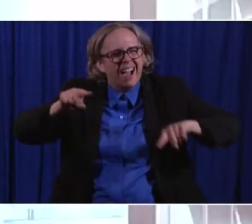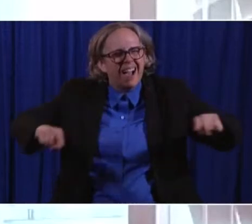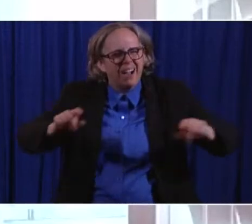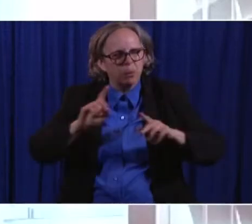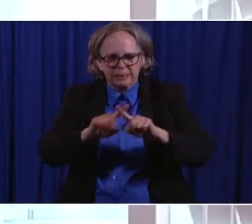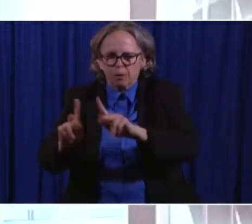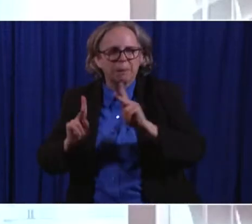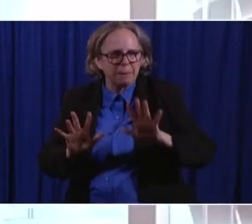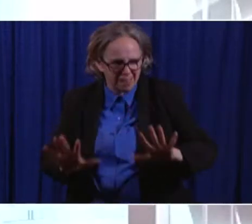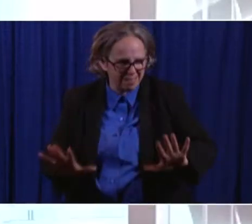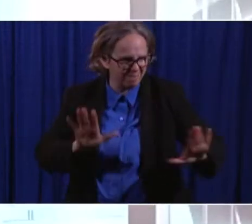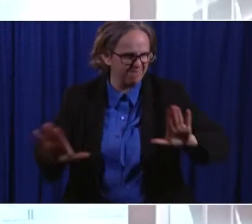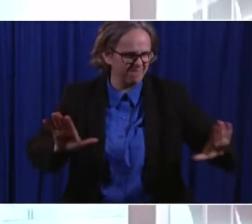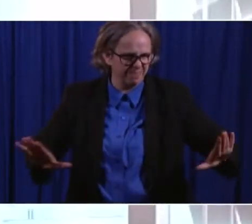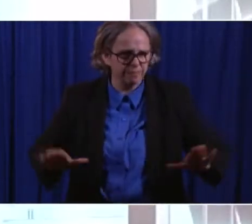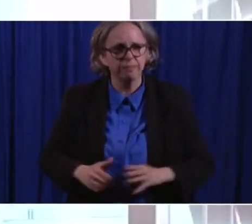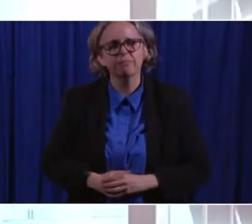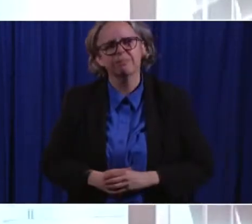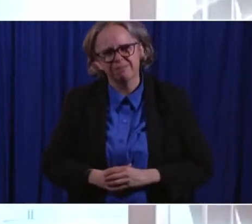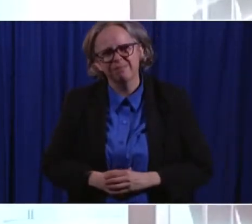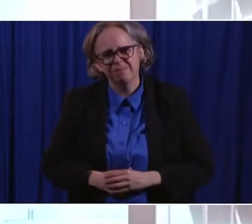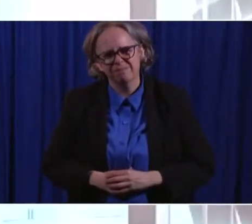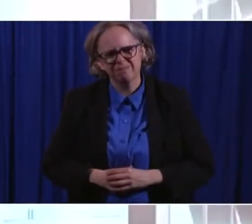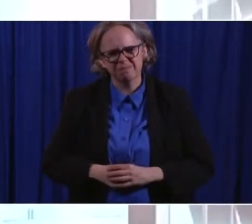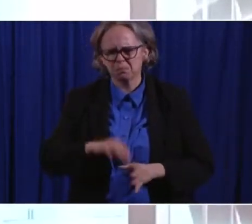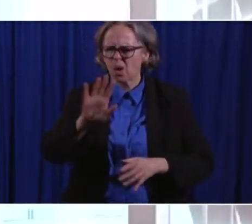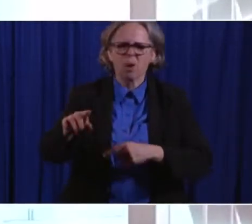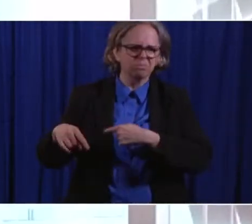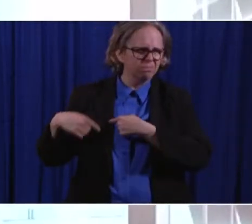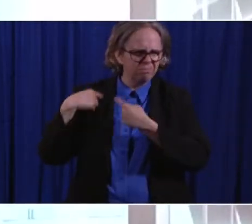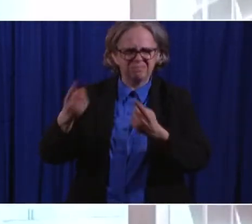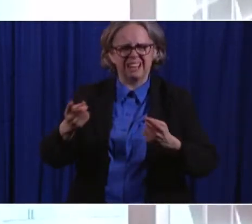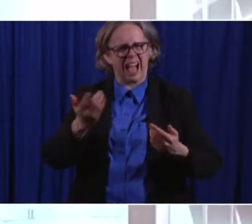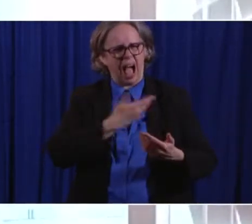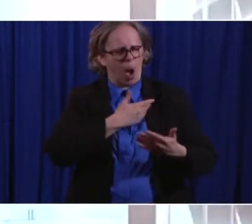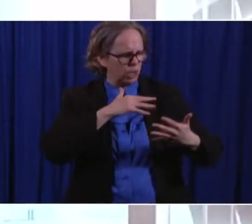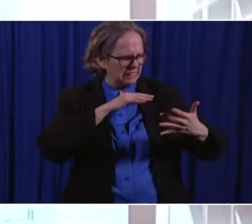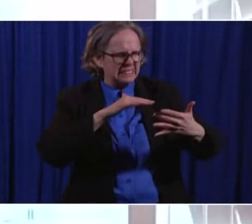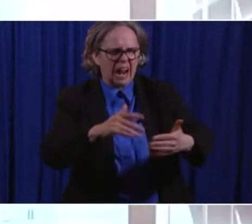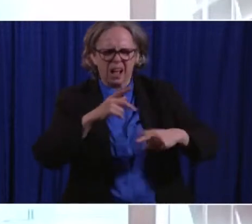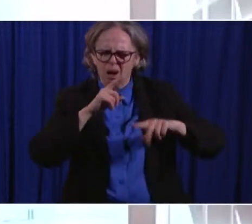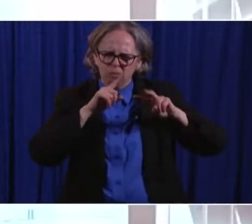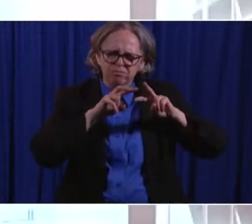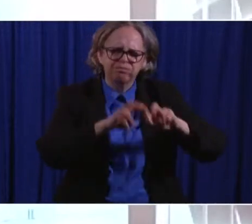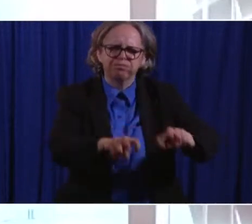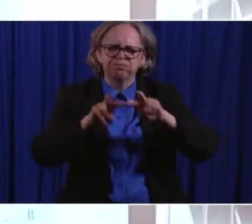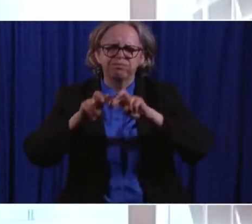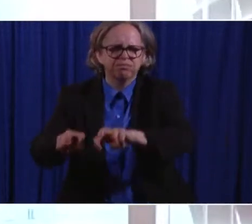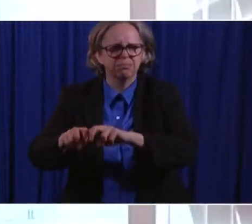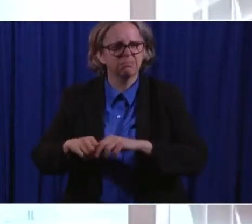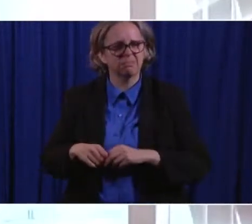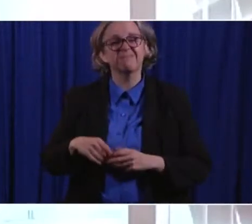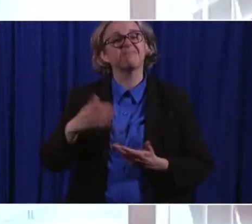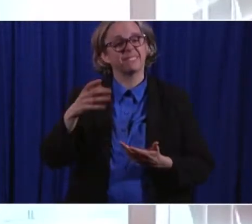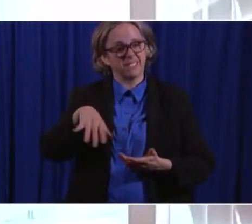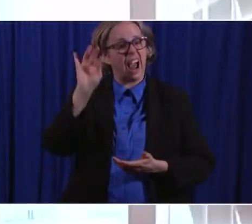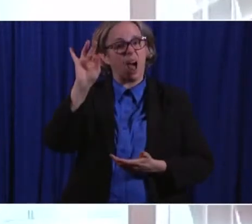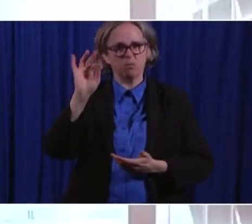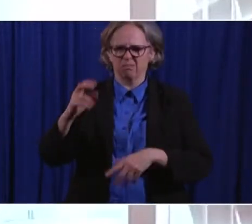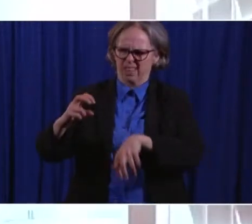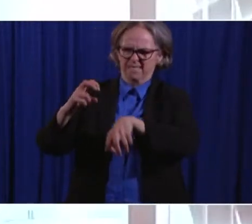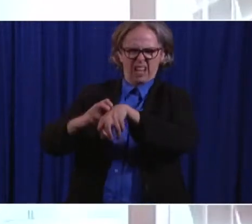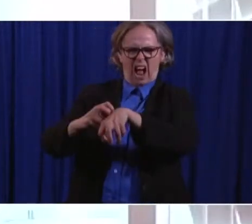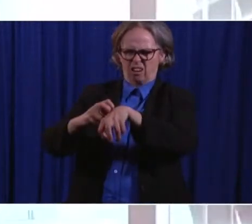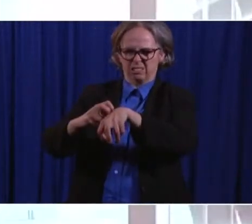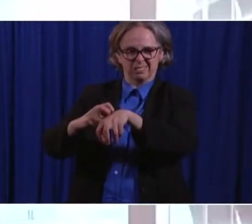think what it really tells us is, look, this virus is not standing still. We need the best immunity we can get, and